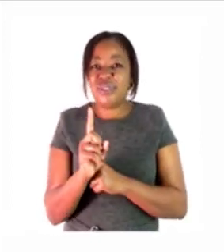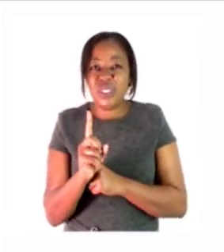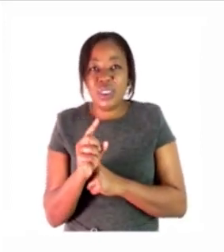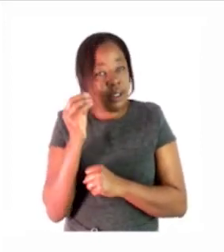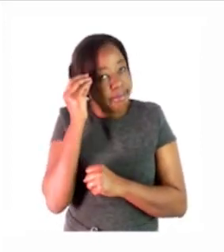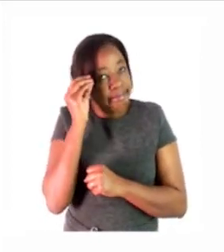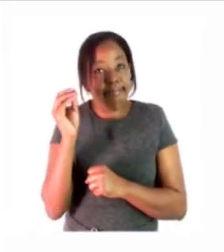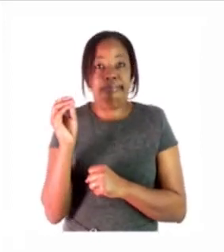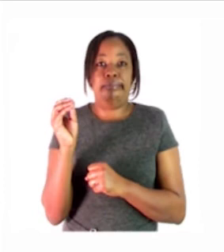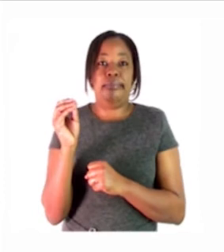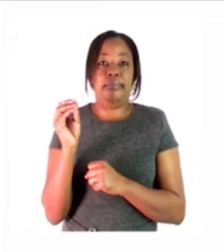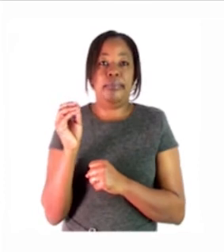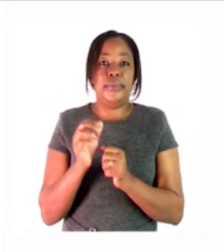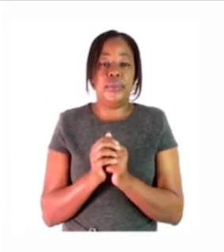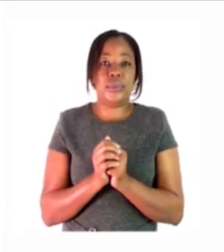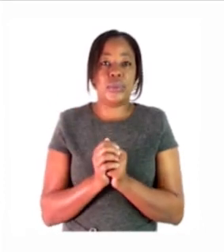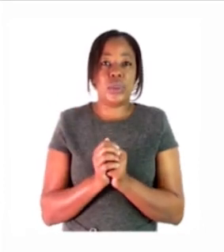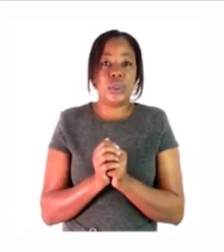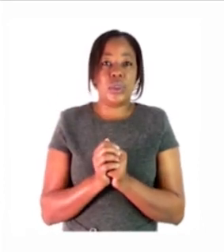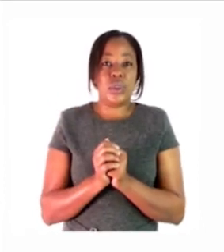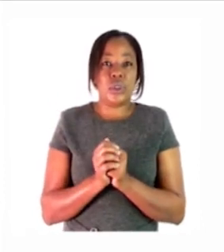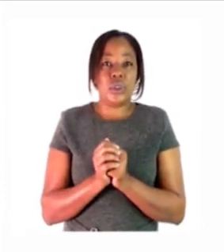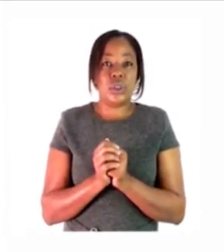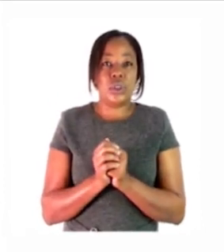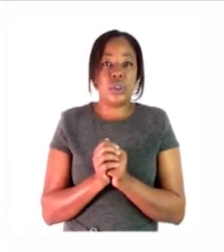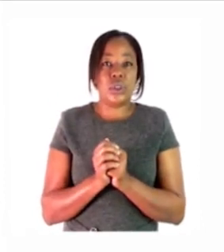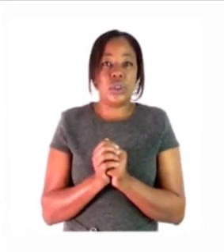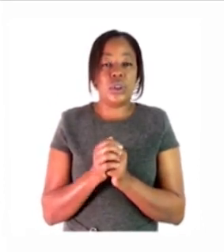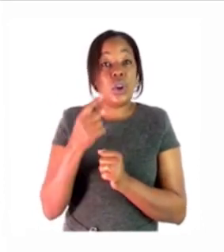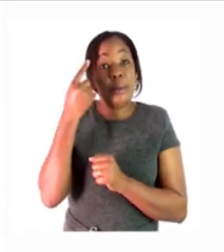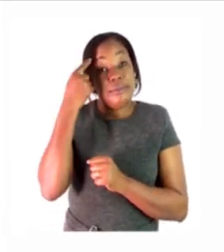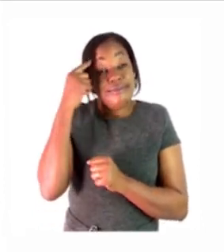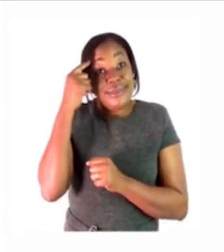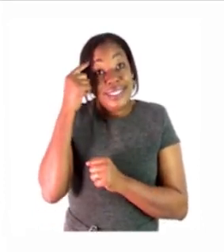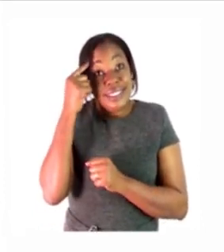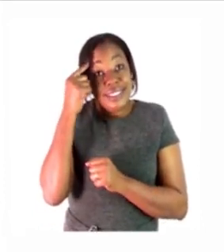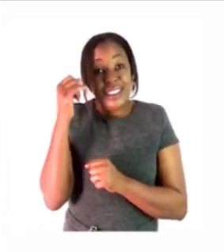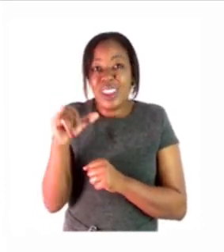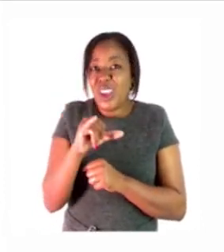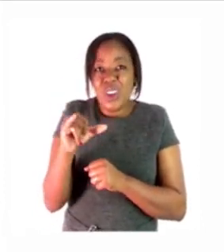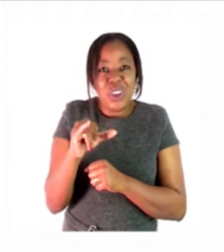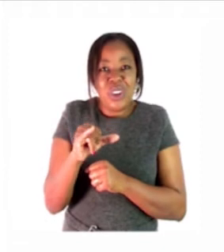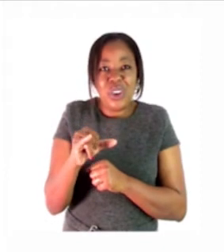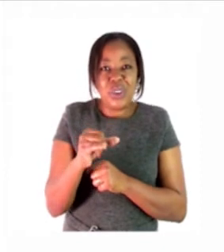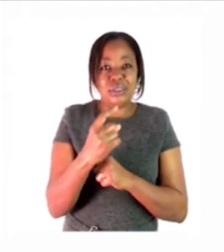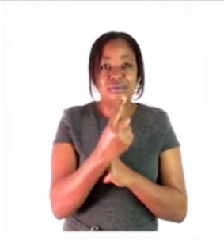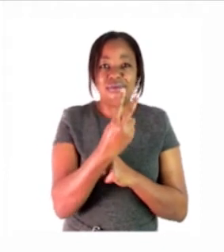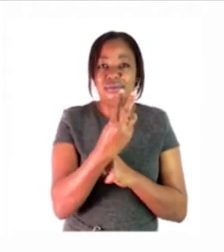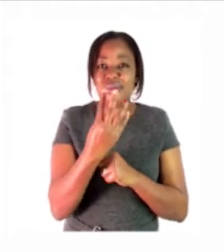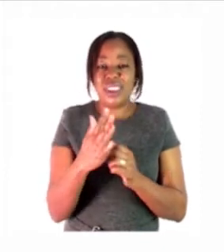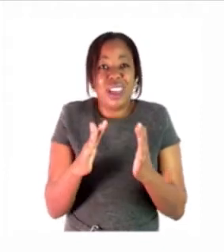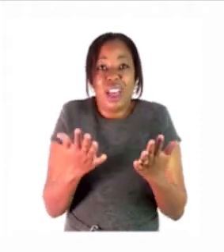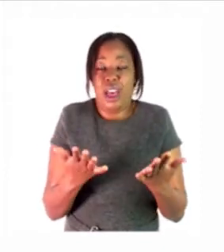say it's 209. Now we have to find out in which sequence were they counting. Now let's try counting in one.